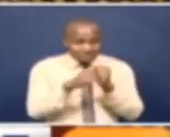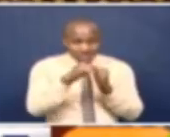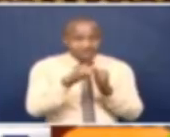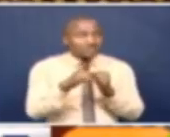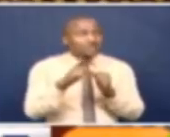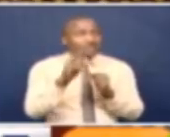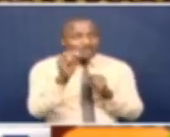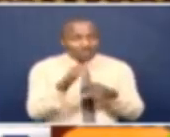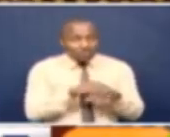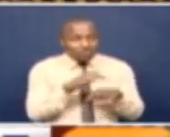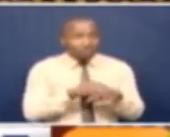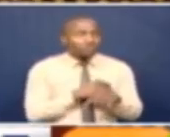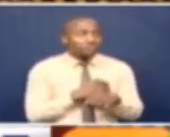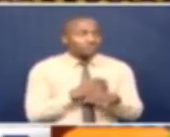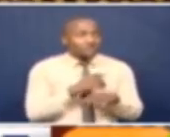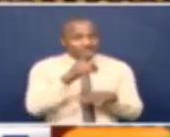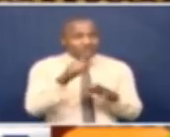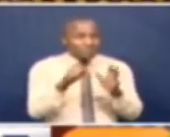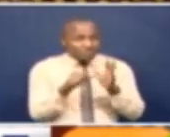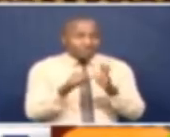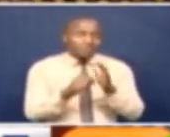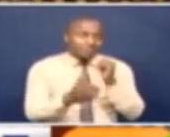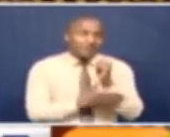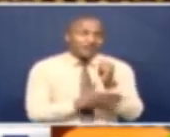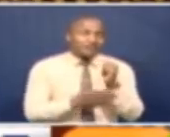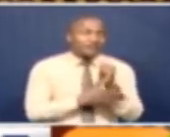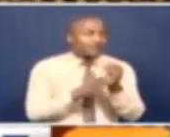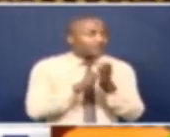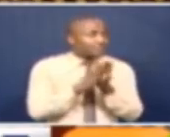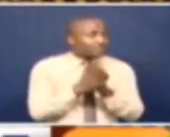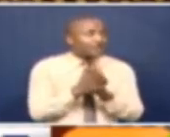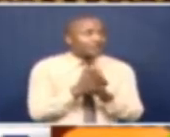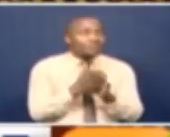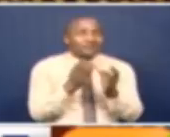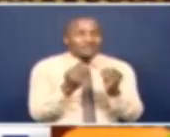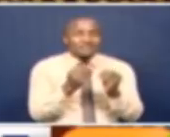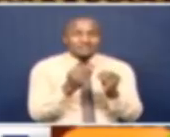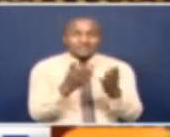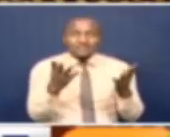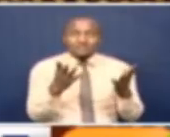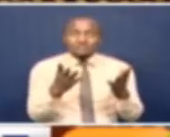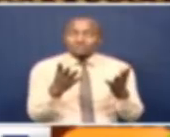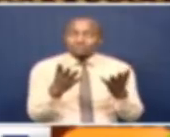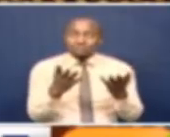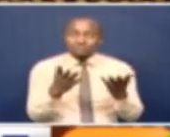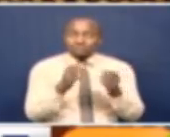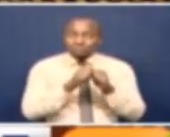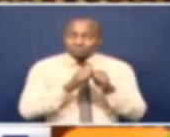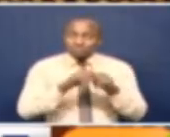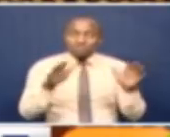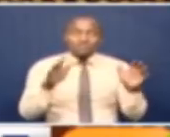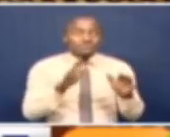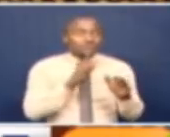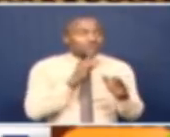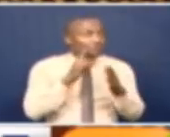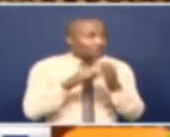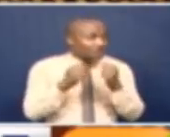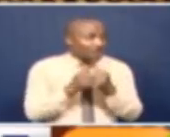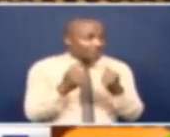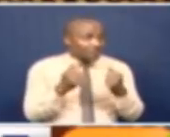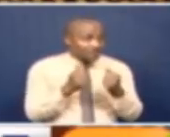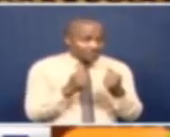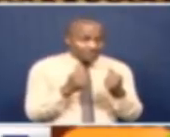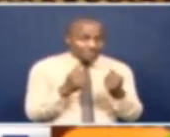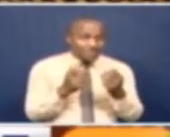have done so much bad things to us. So it's become an easier thing to sell. Yeah, and so what happens when